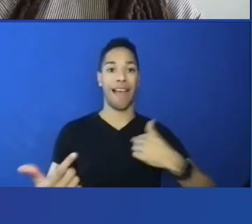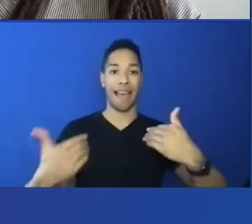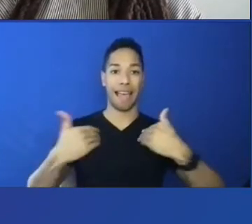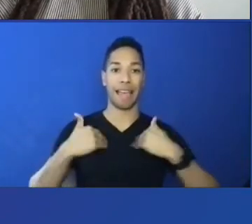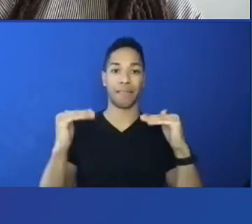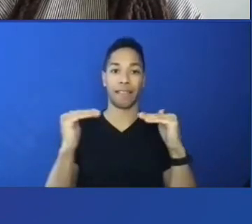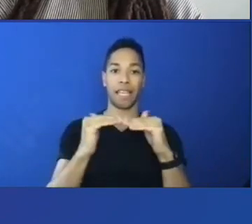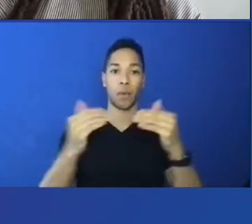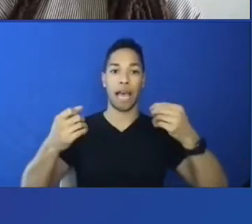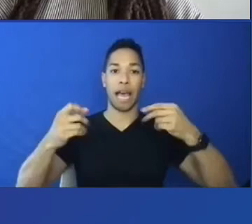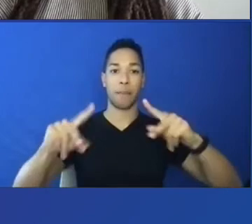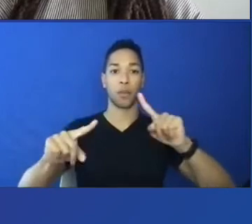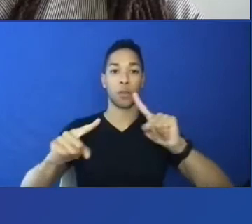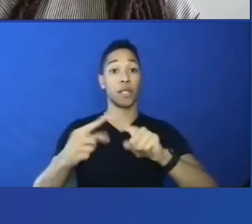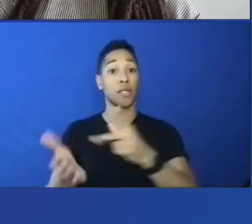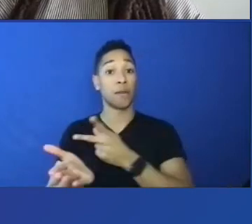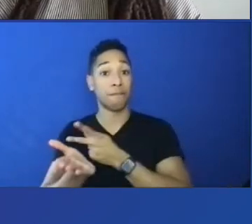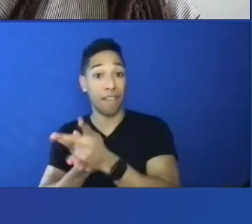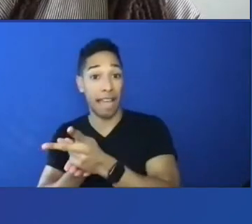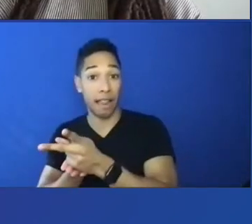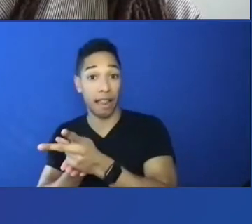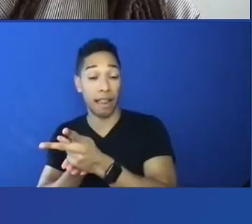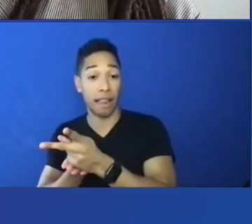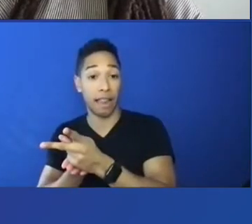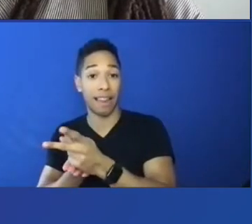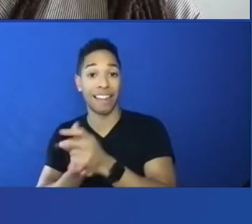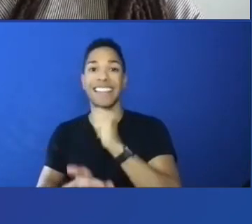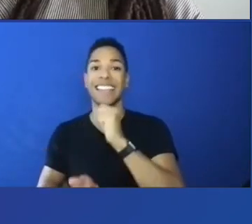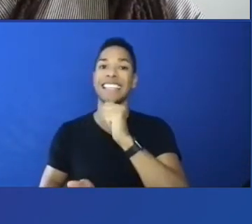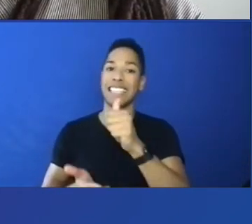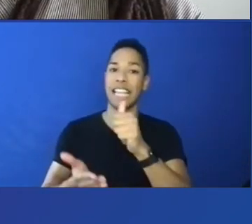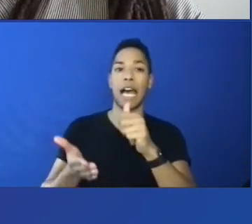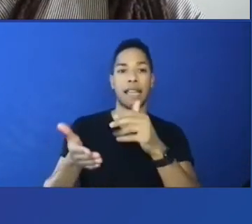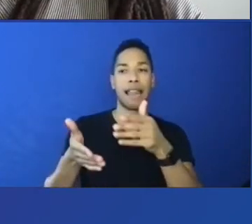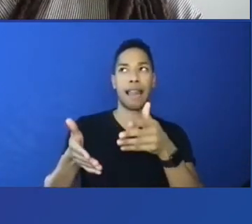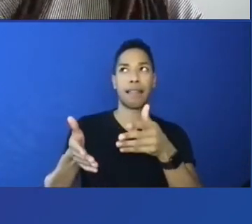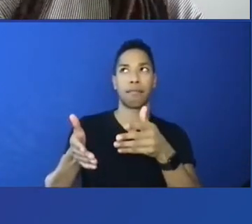opportunity to fail and not have that failure be fatal